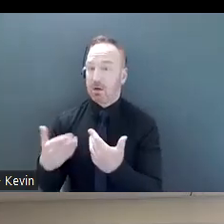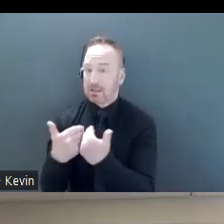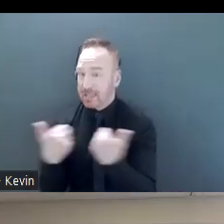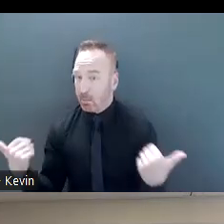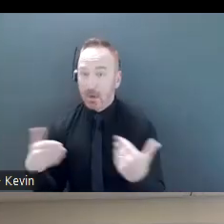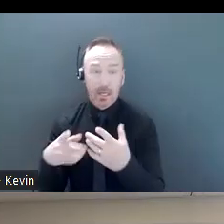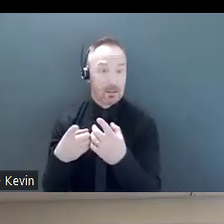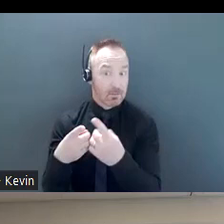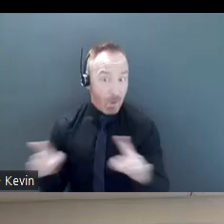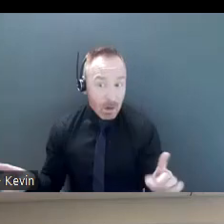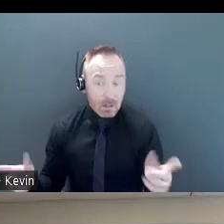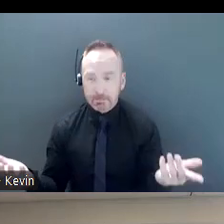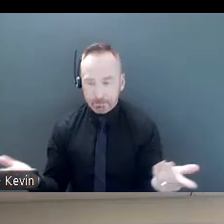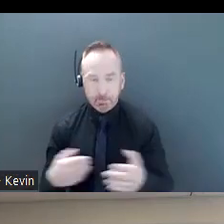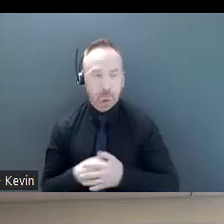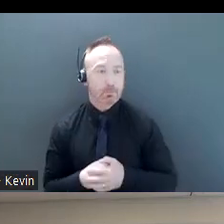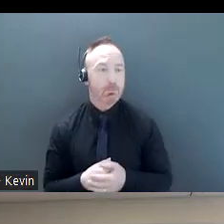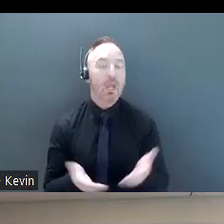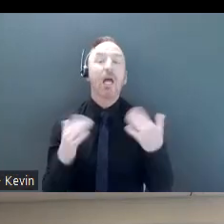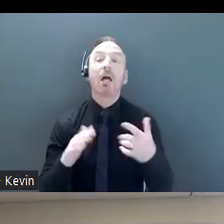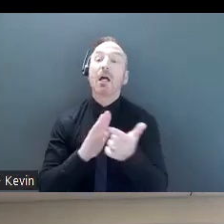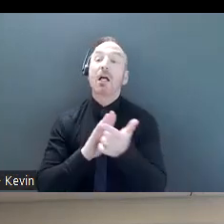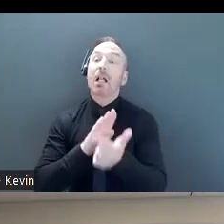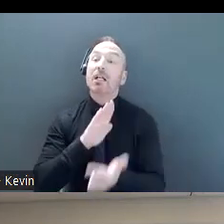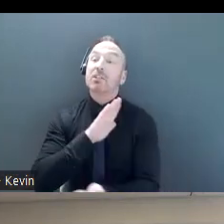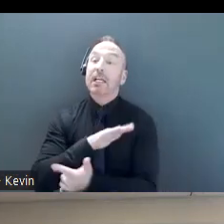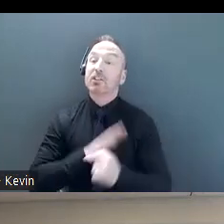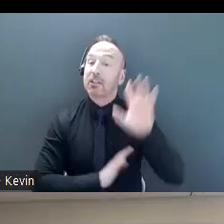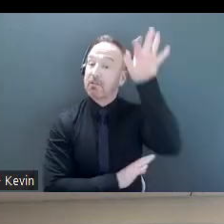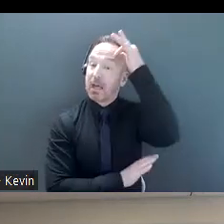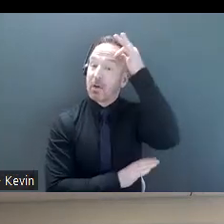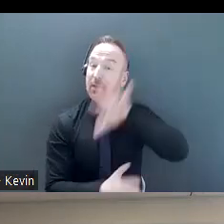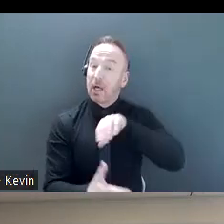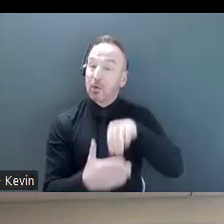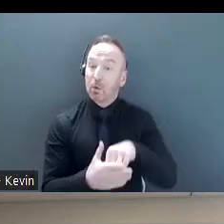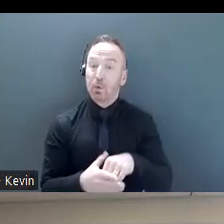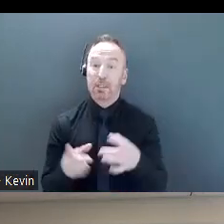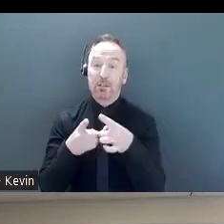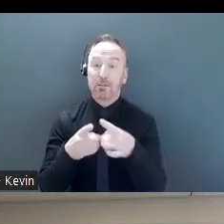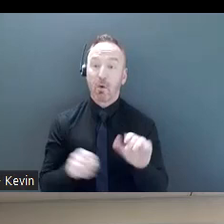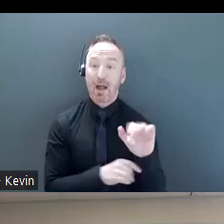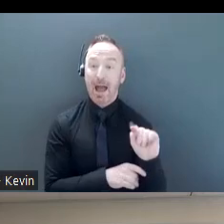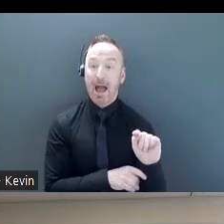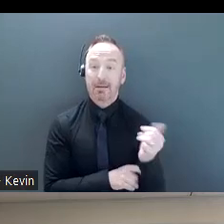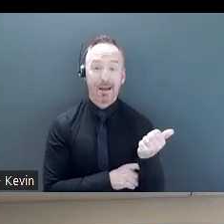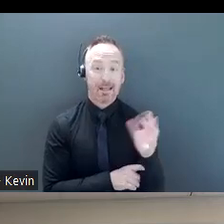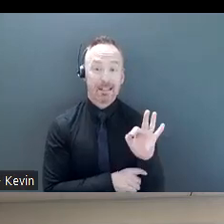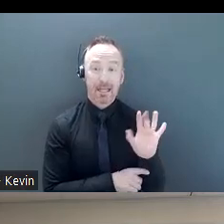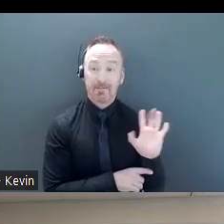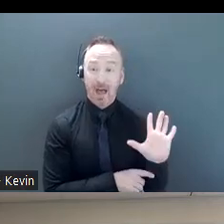Now, there's also legislation that's federal, which is in the Divorce Act of 1985, and that's